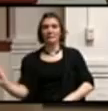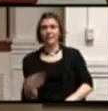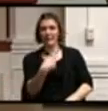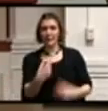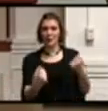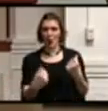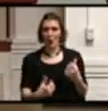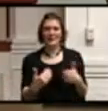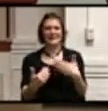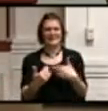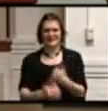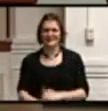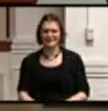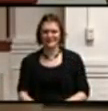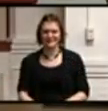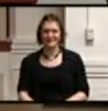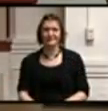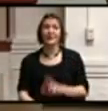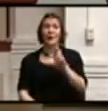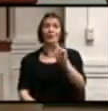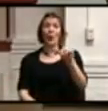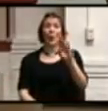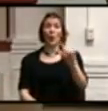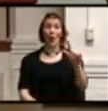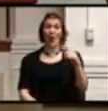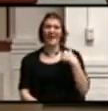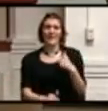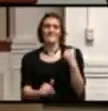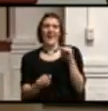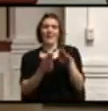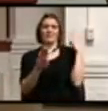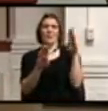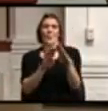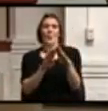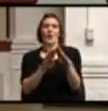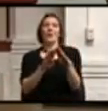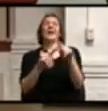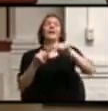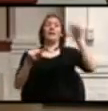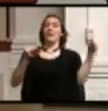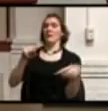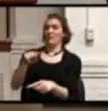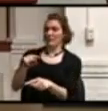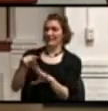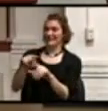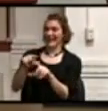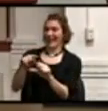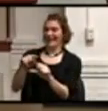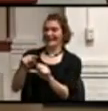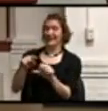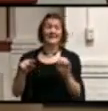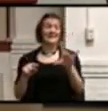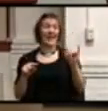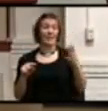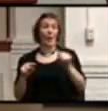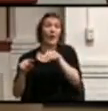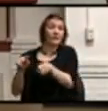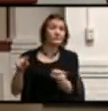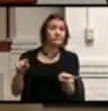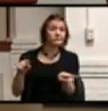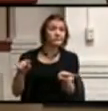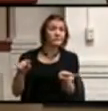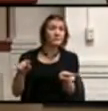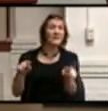the vehicles. Roll call has a back entrance to the cell block. Sally Port is here. Officer comes in,